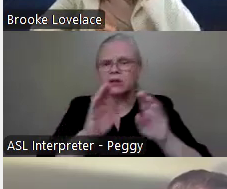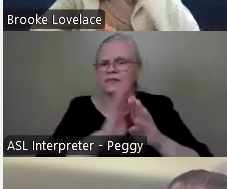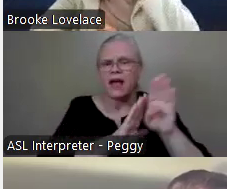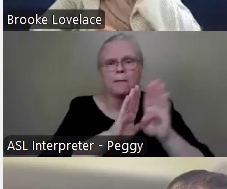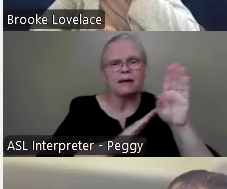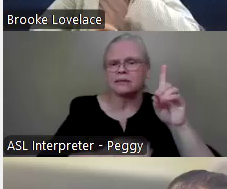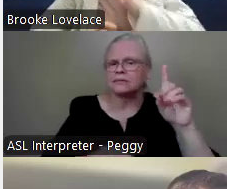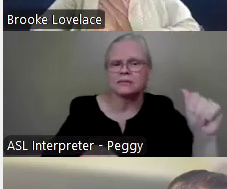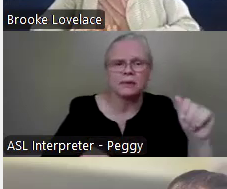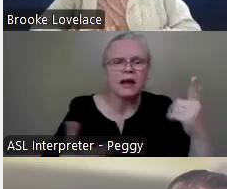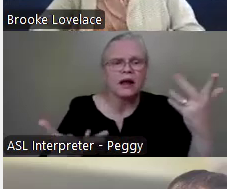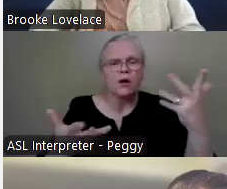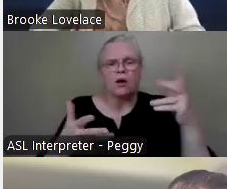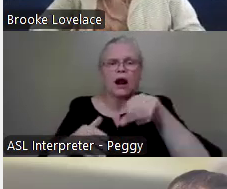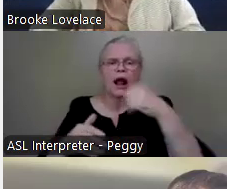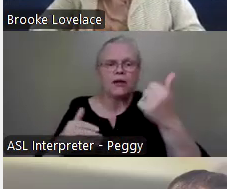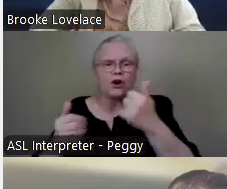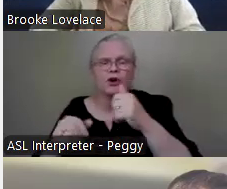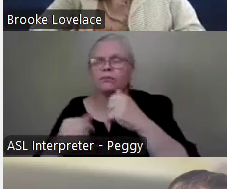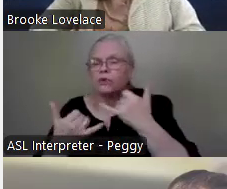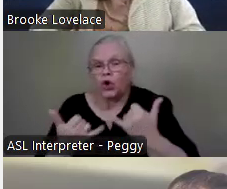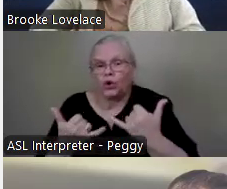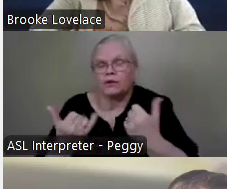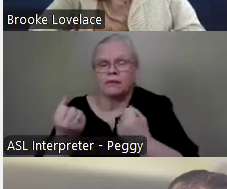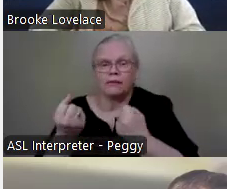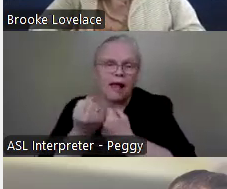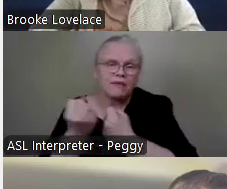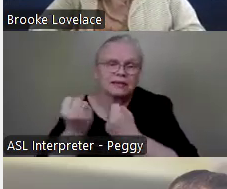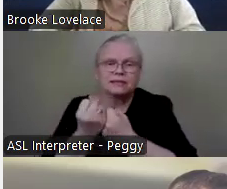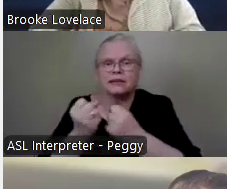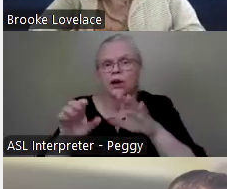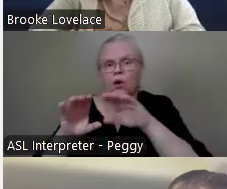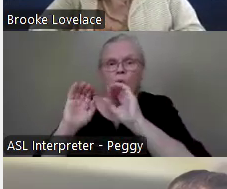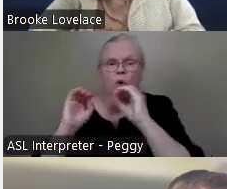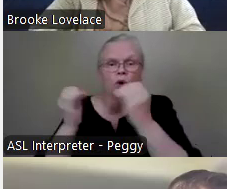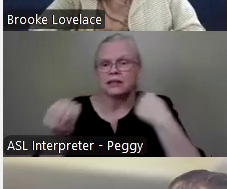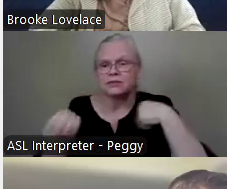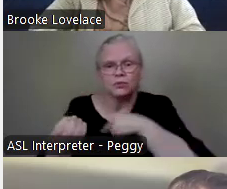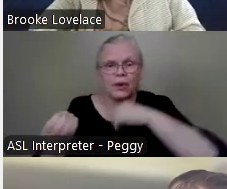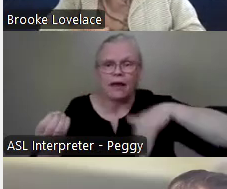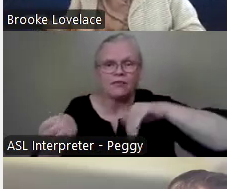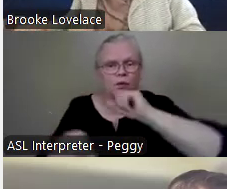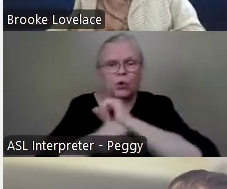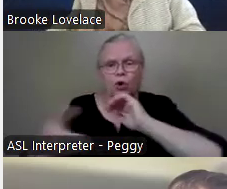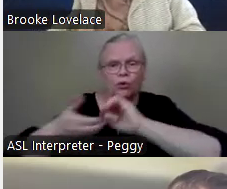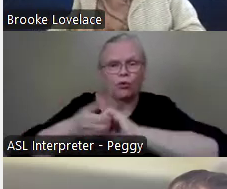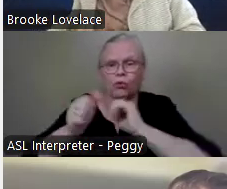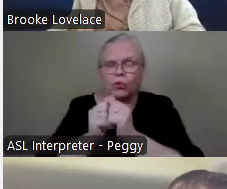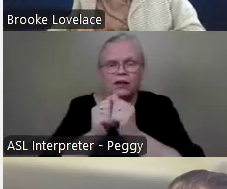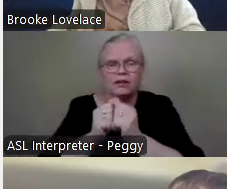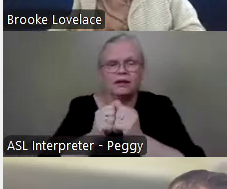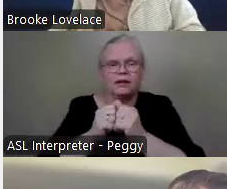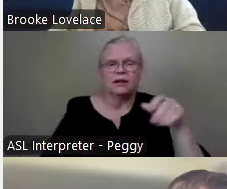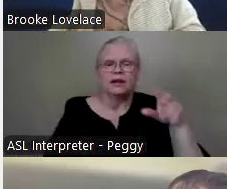other advocacy organizations like that we don't, at this point, work that closely with. So I think the Spina